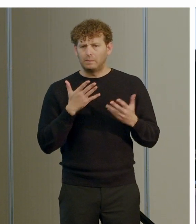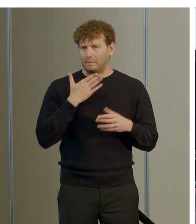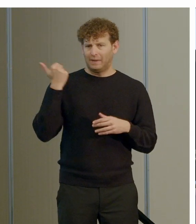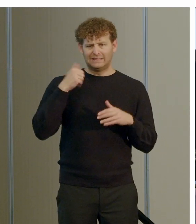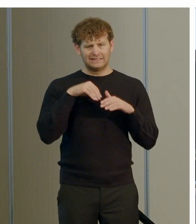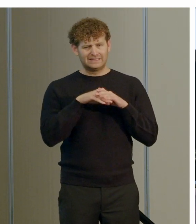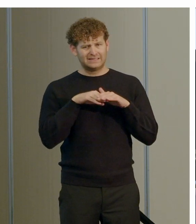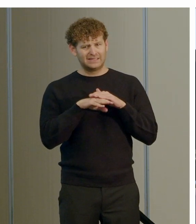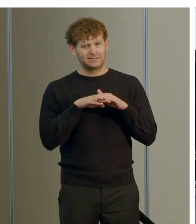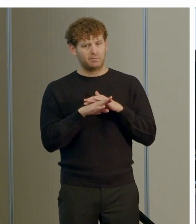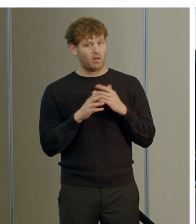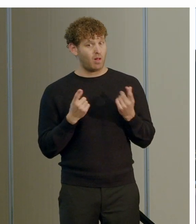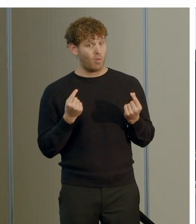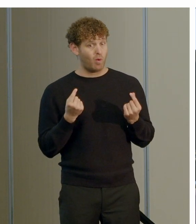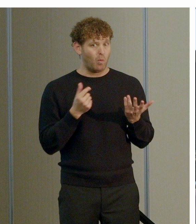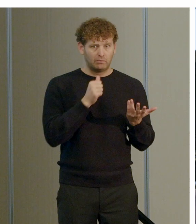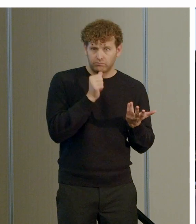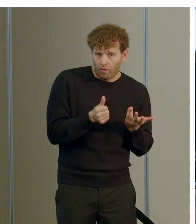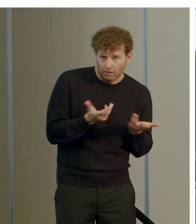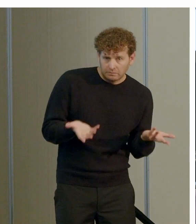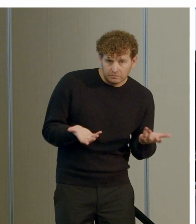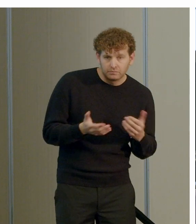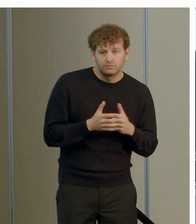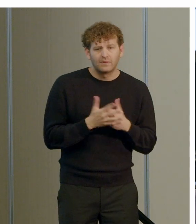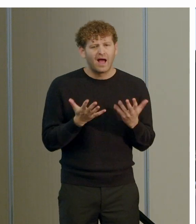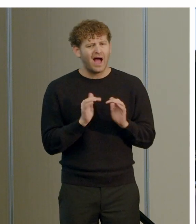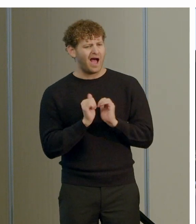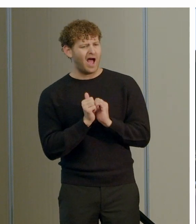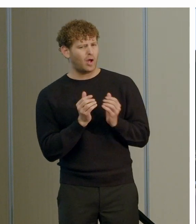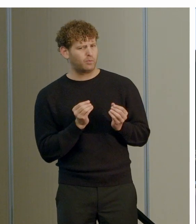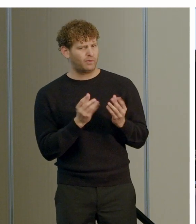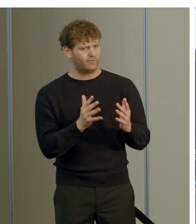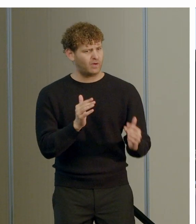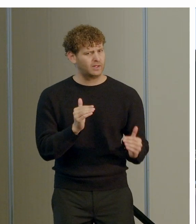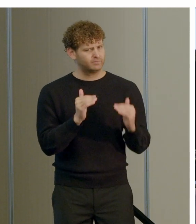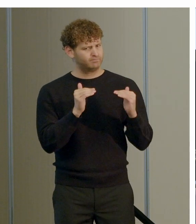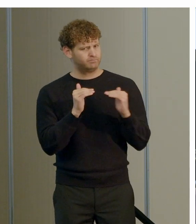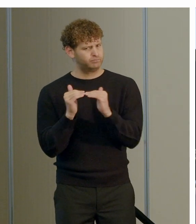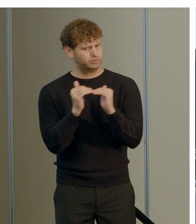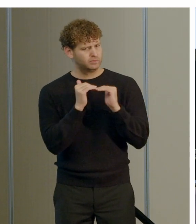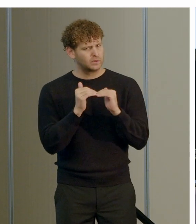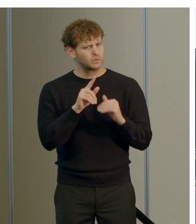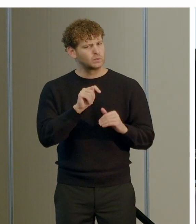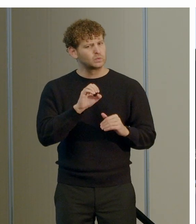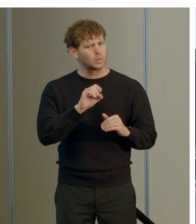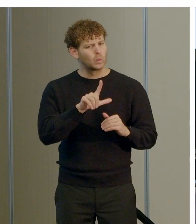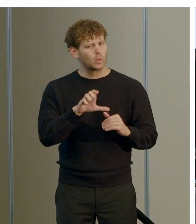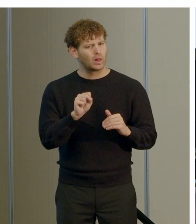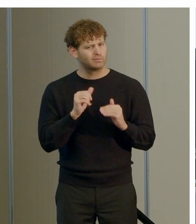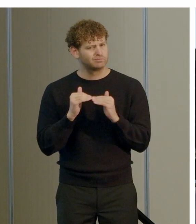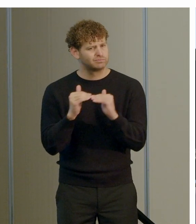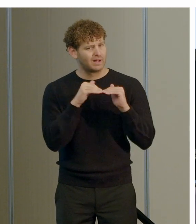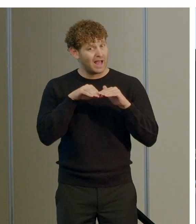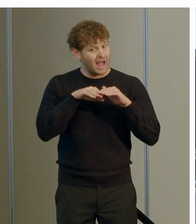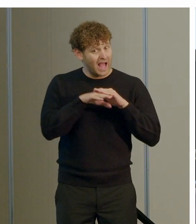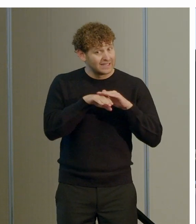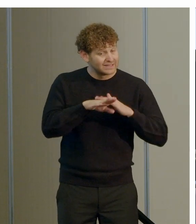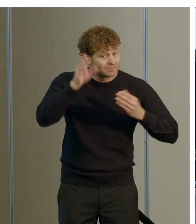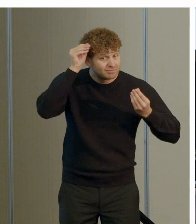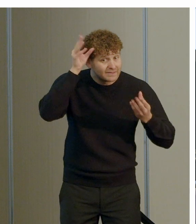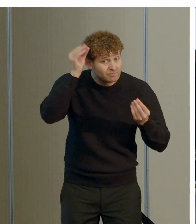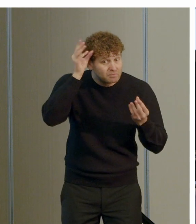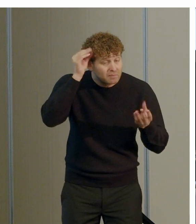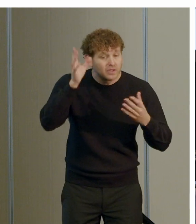you providing equivalent tools, equivalent access to the information? And this is not only for the